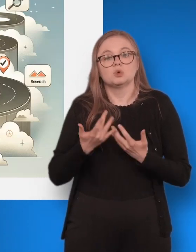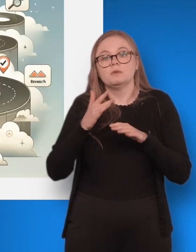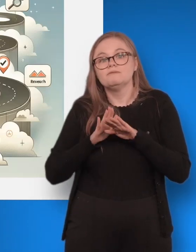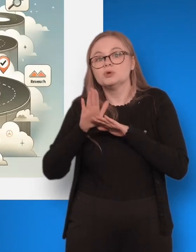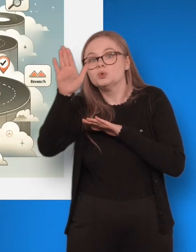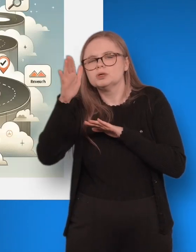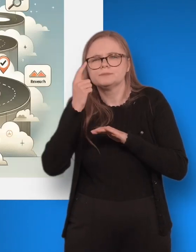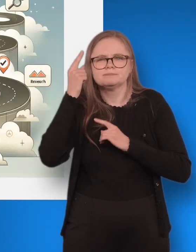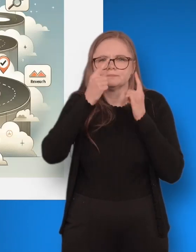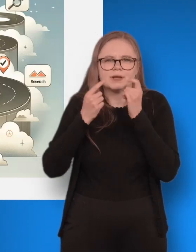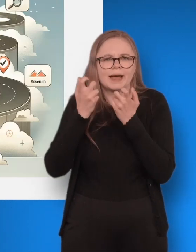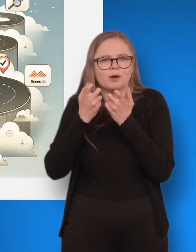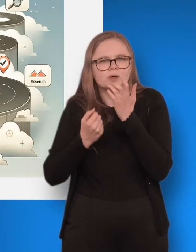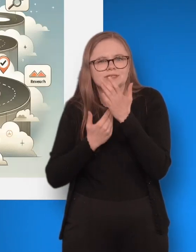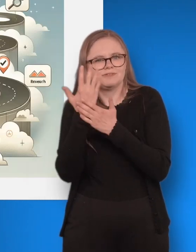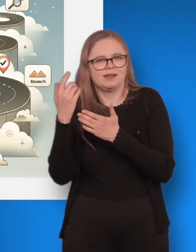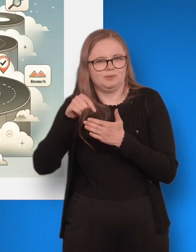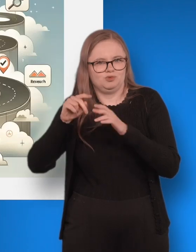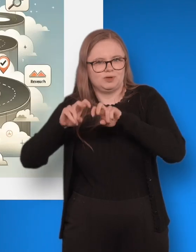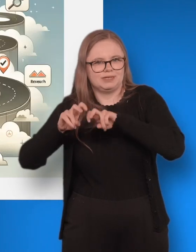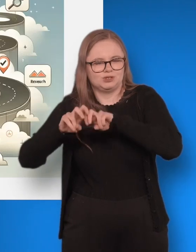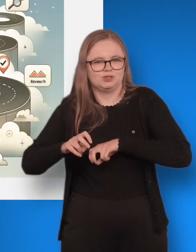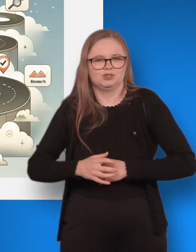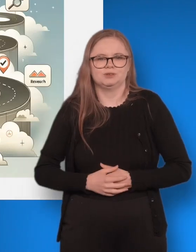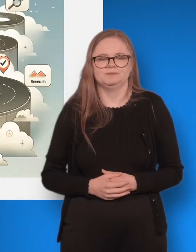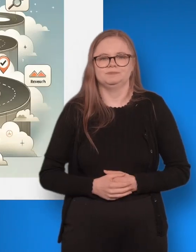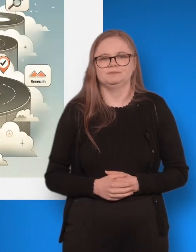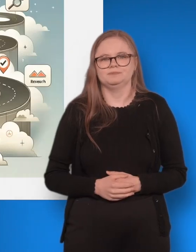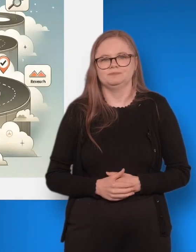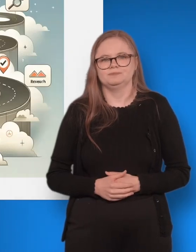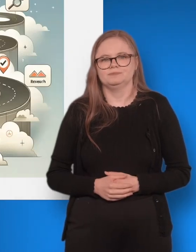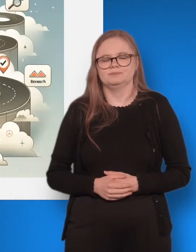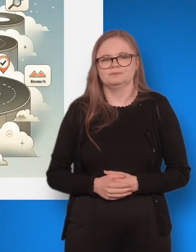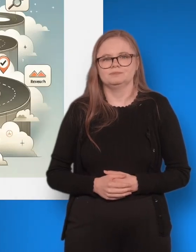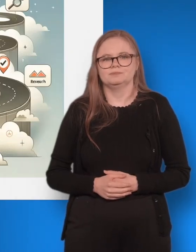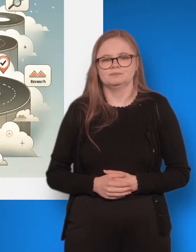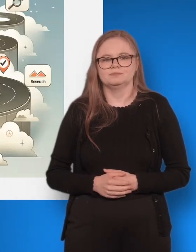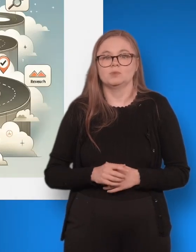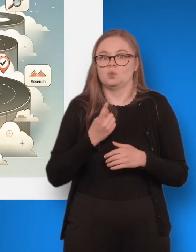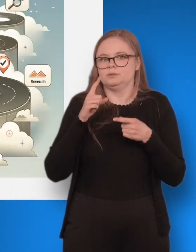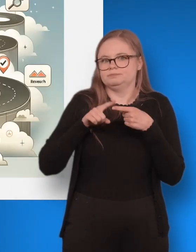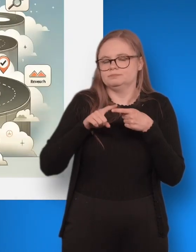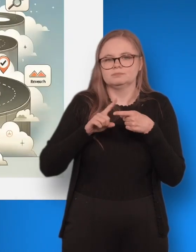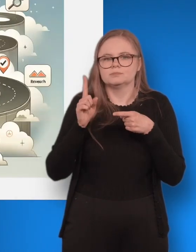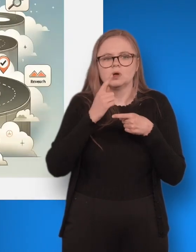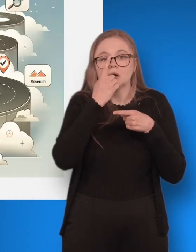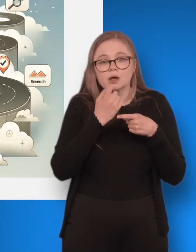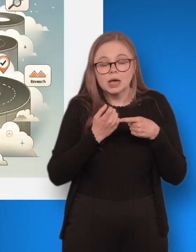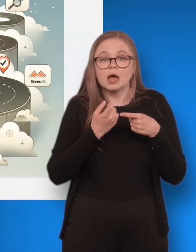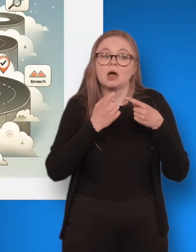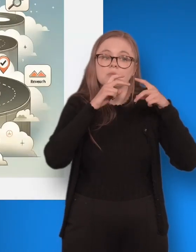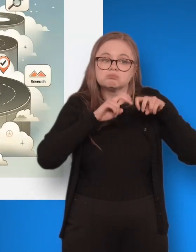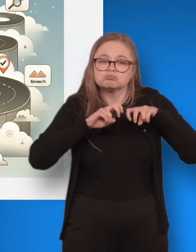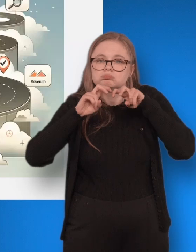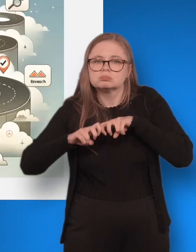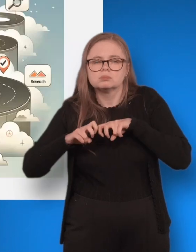opportunities to develop this further in future research. One thing is to explore other